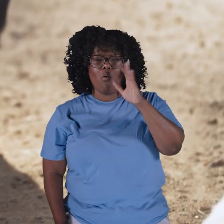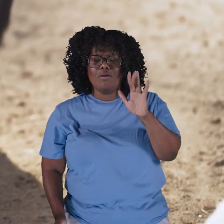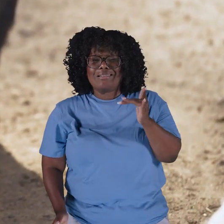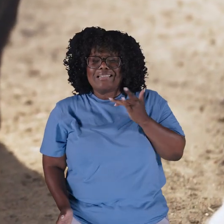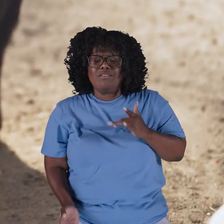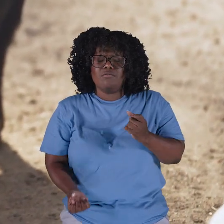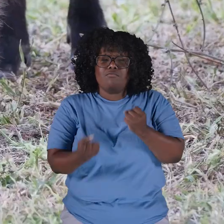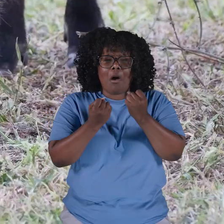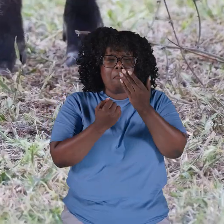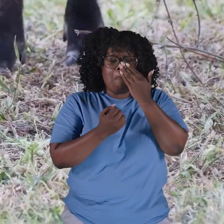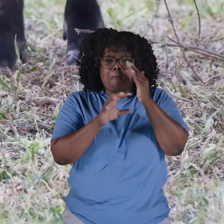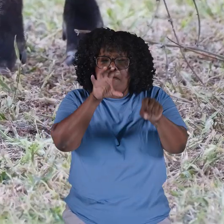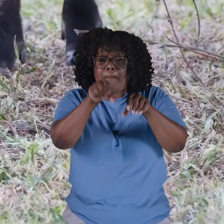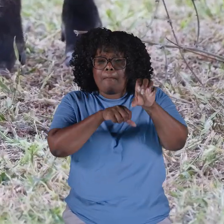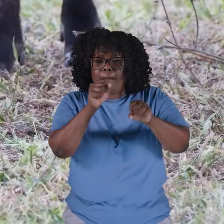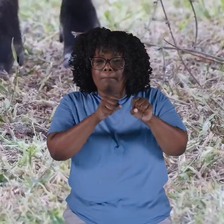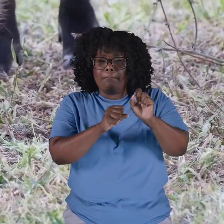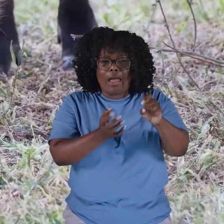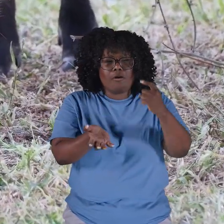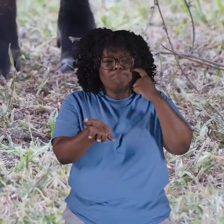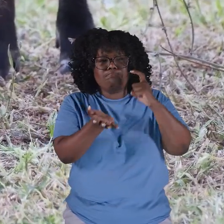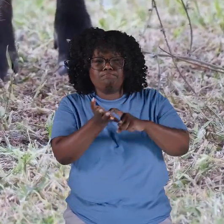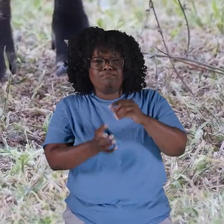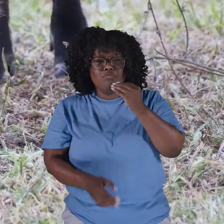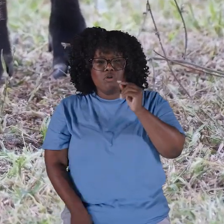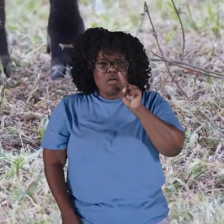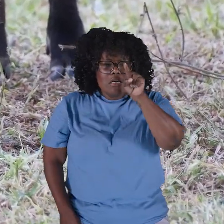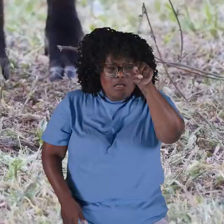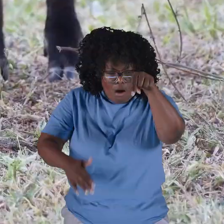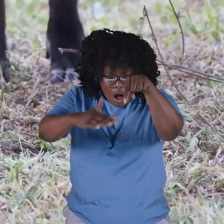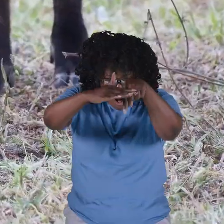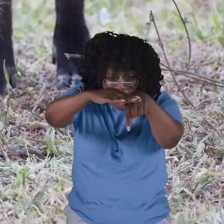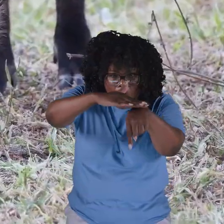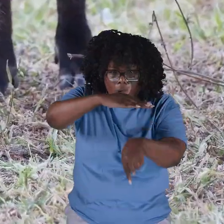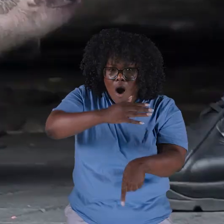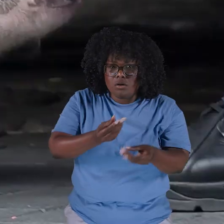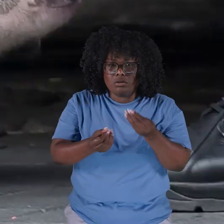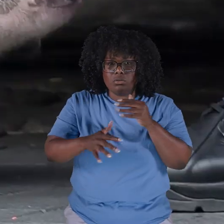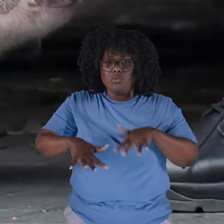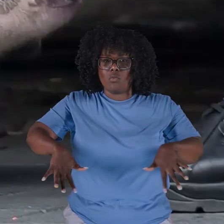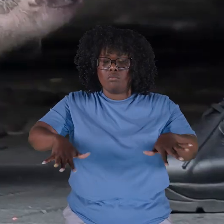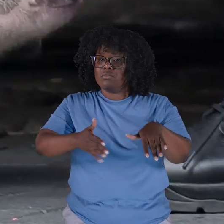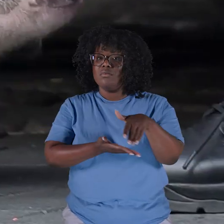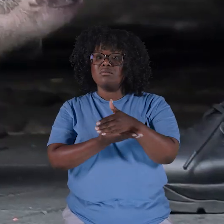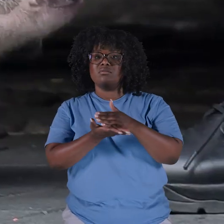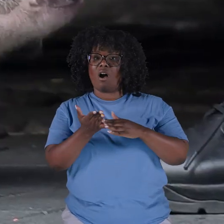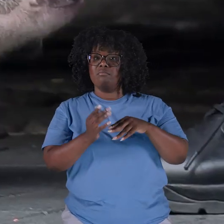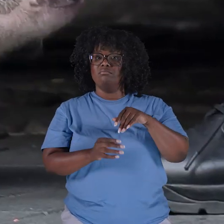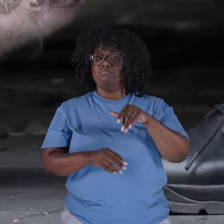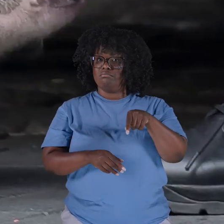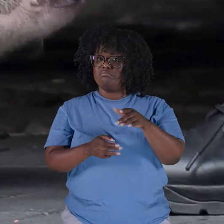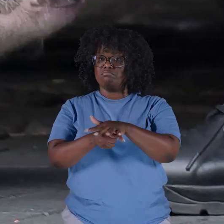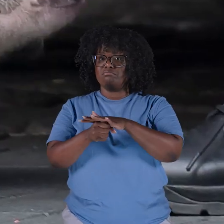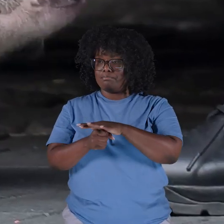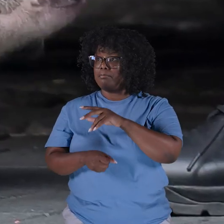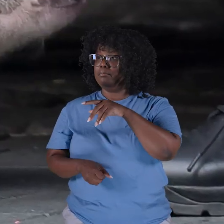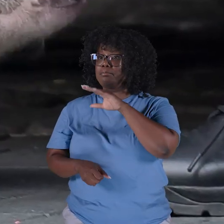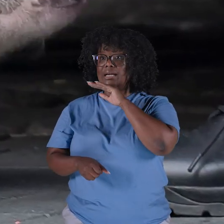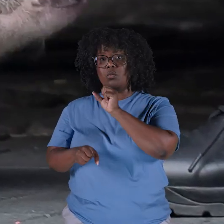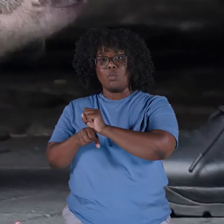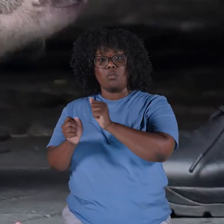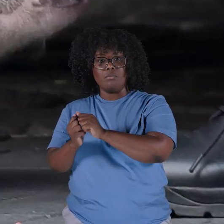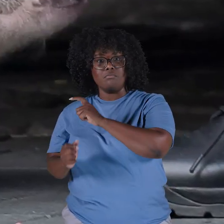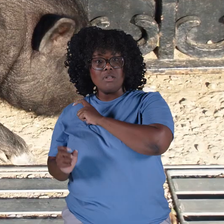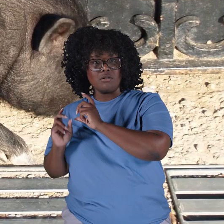so sensitive that they can detect food hidden deep in the soil. In some places, pigs work next to